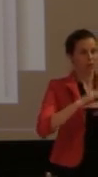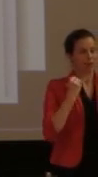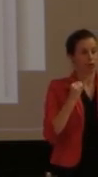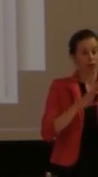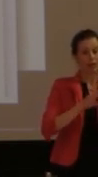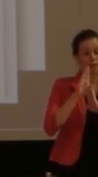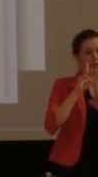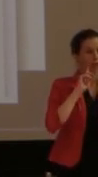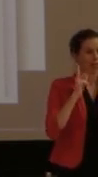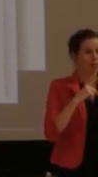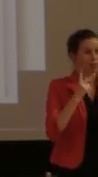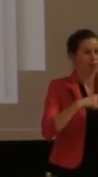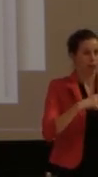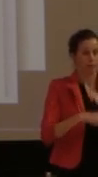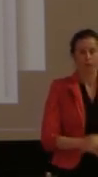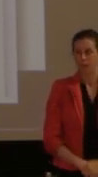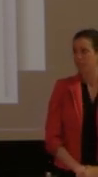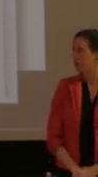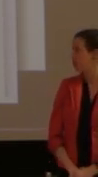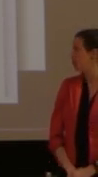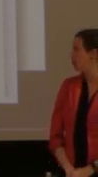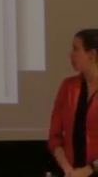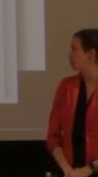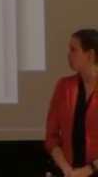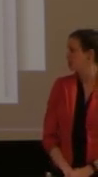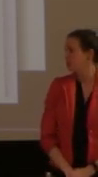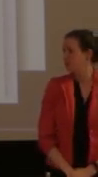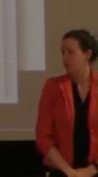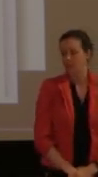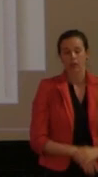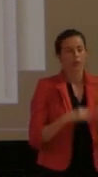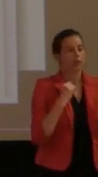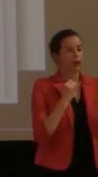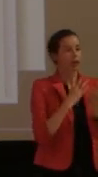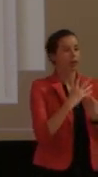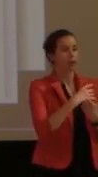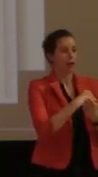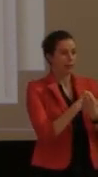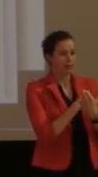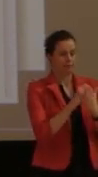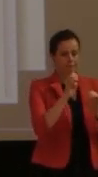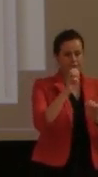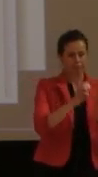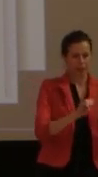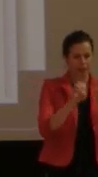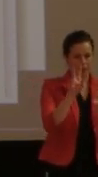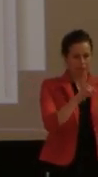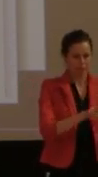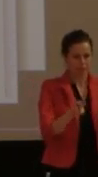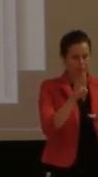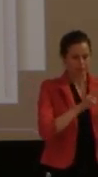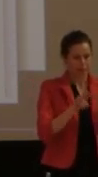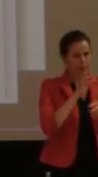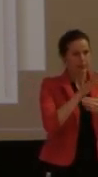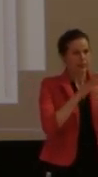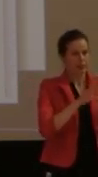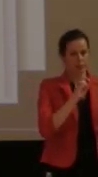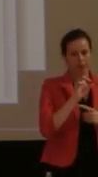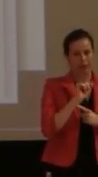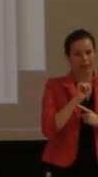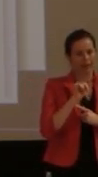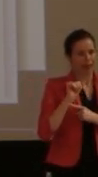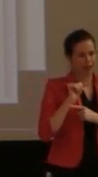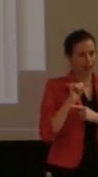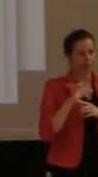for the program. Right now, we're collecting, evaluating, and curating some initial data sets with anticipated